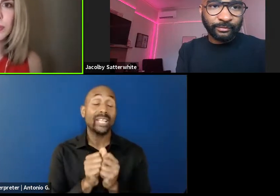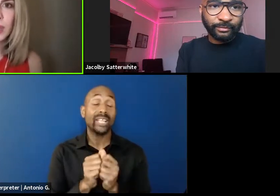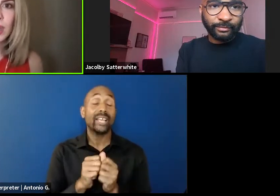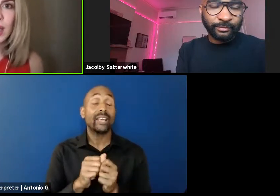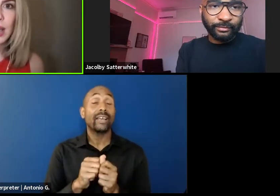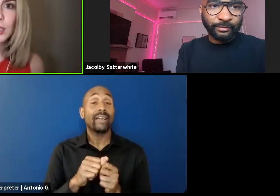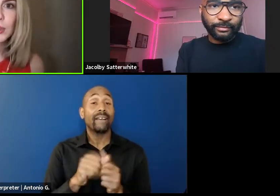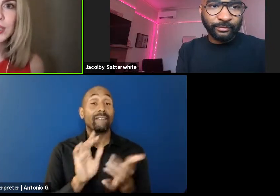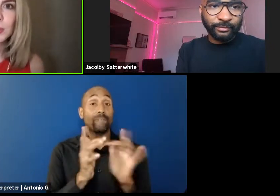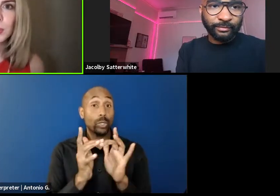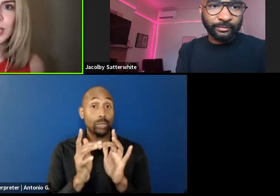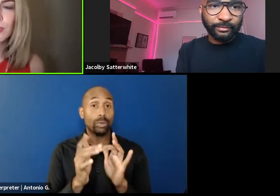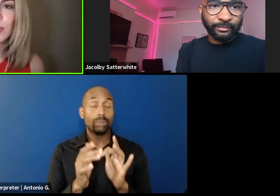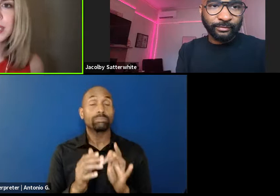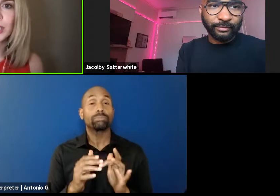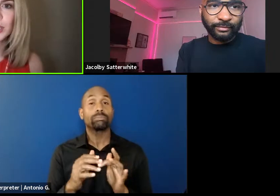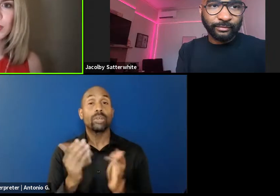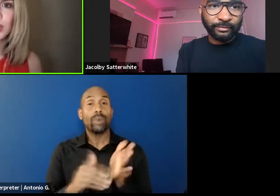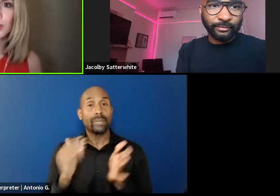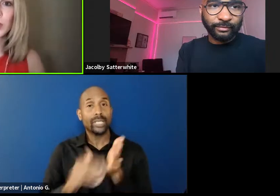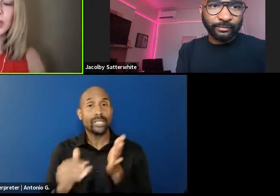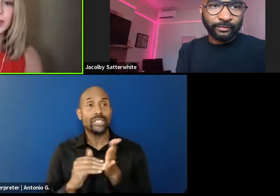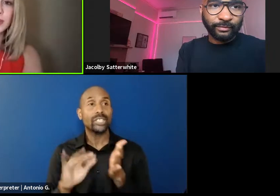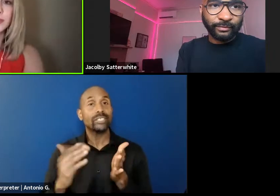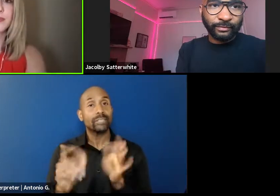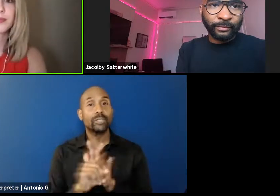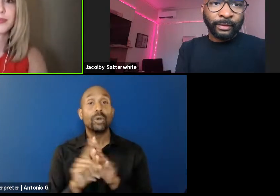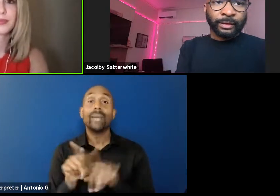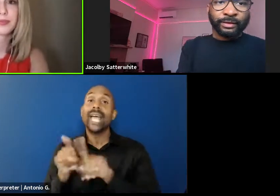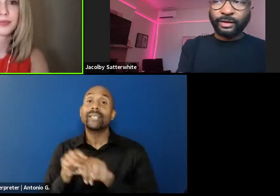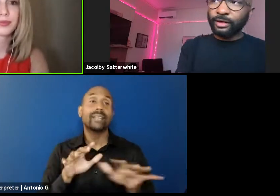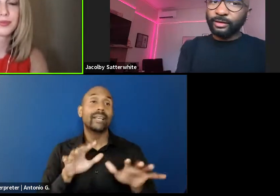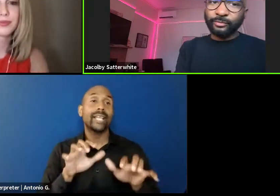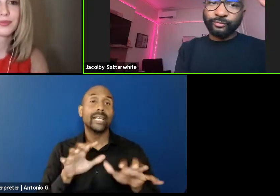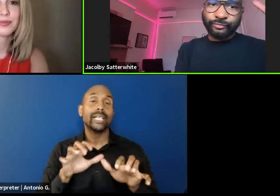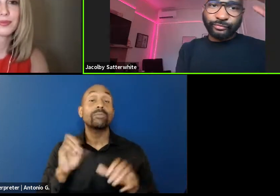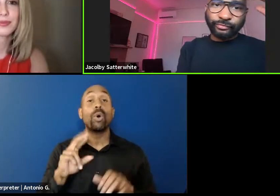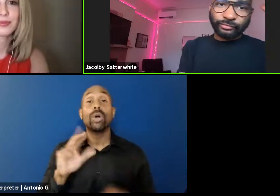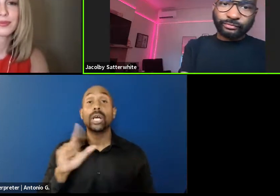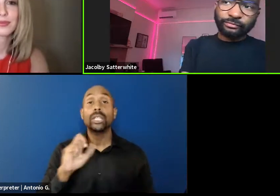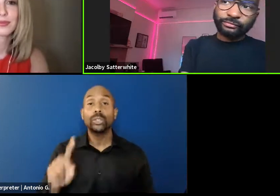loop. How do you conceptualize repetition within your work?